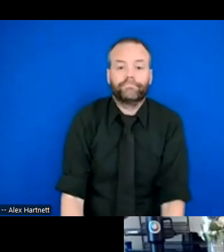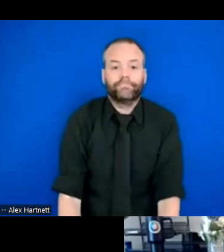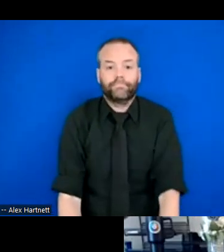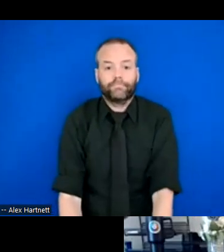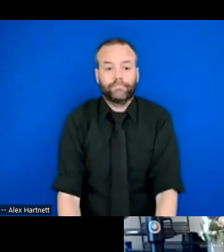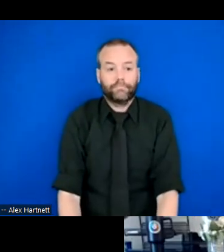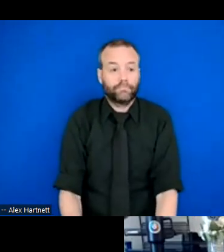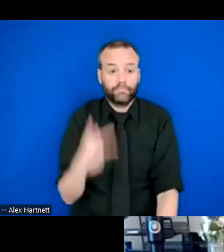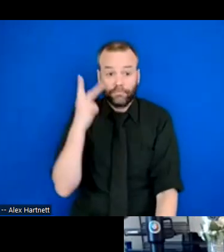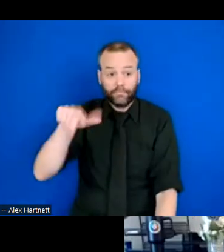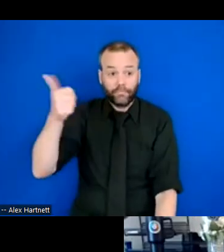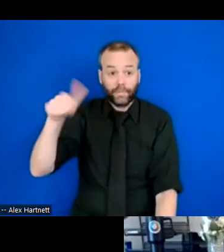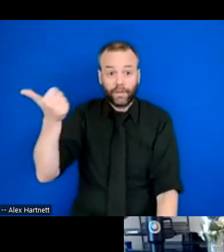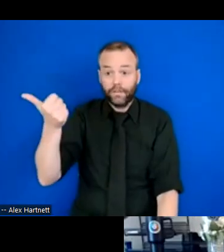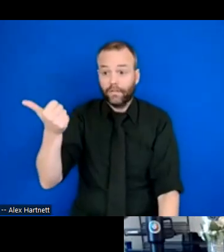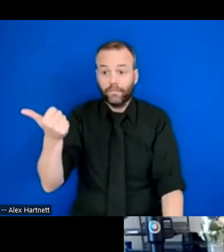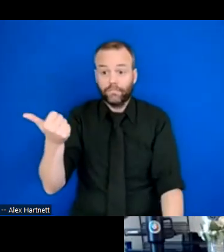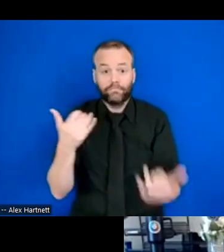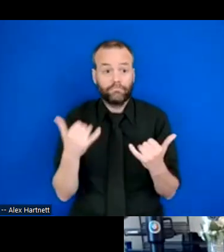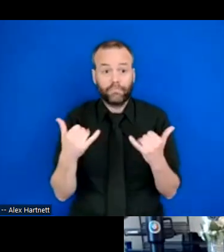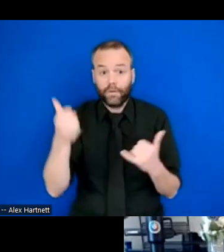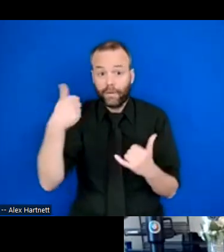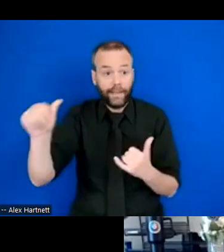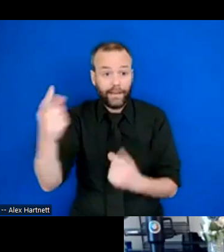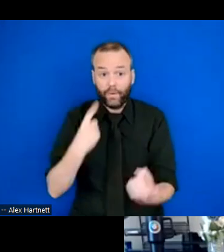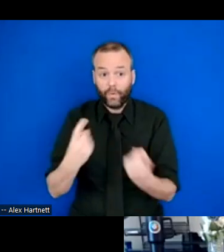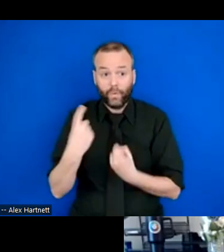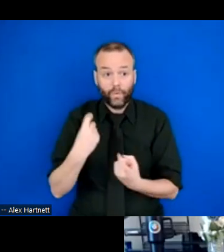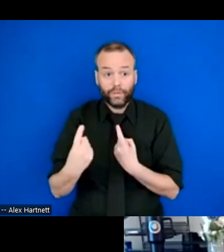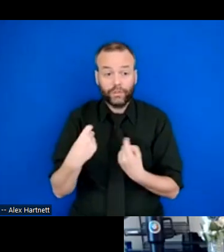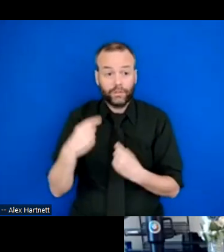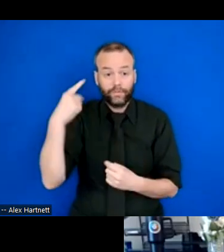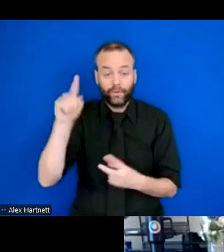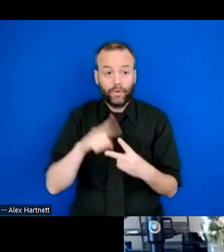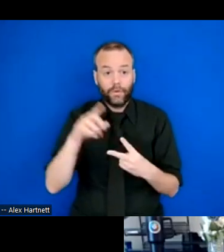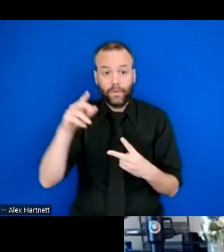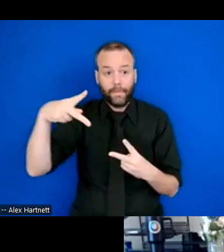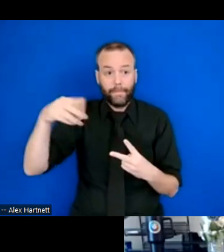Are there any other questions for Paul or Rob?